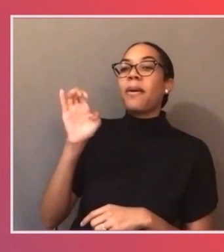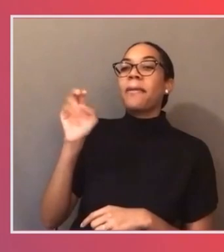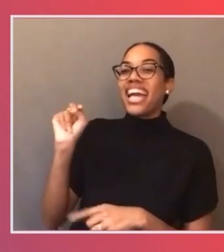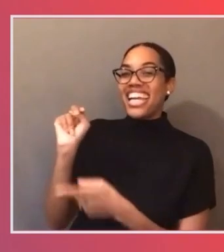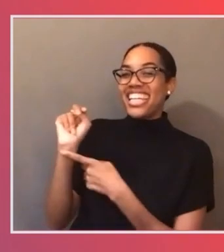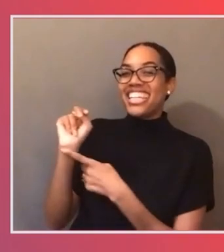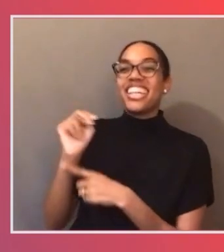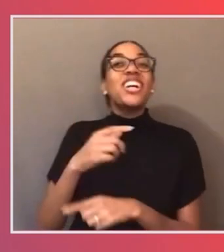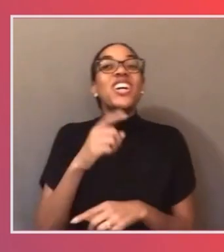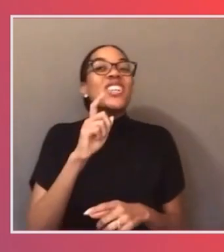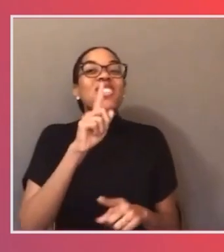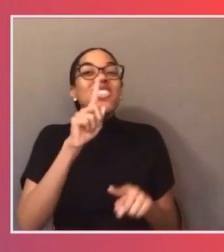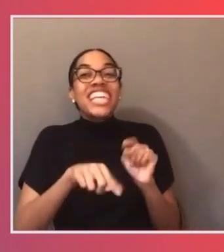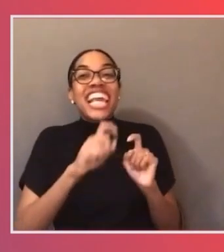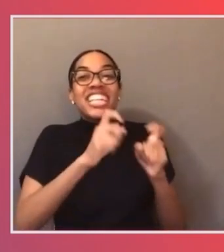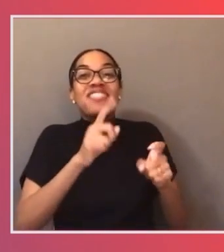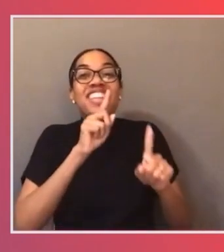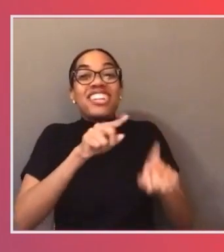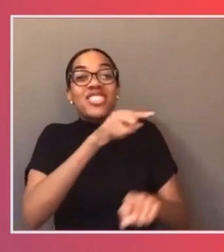team.